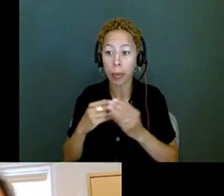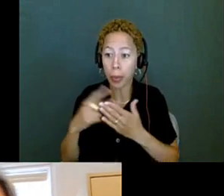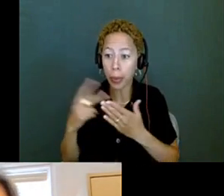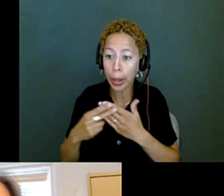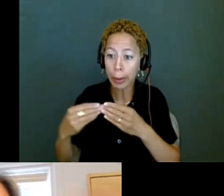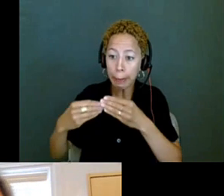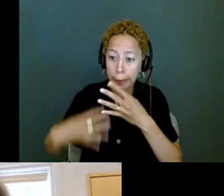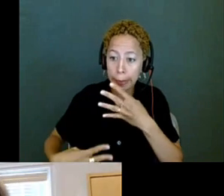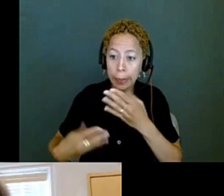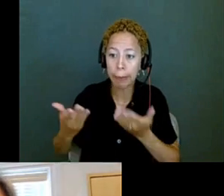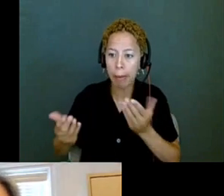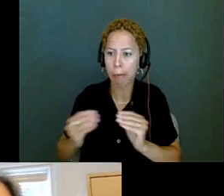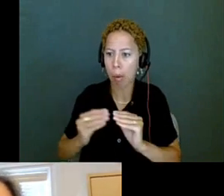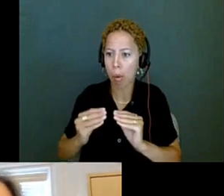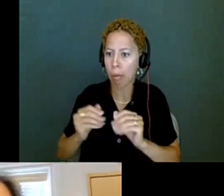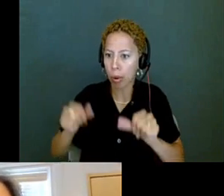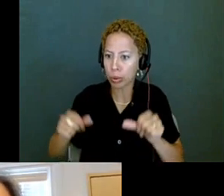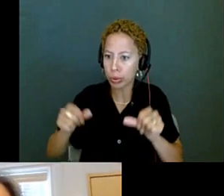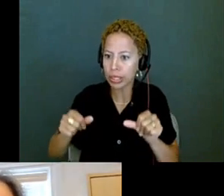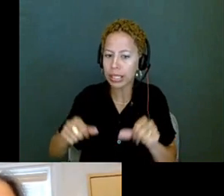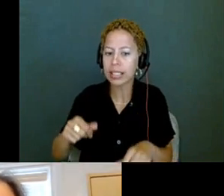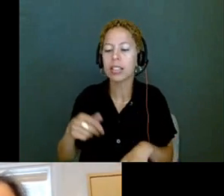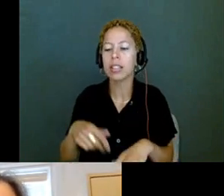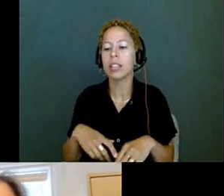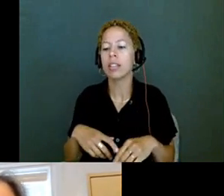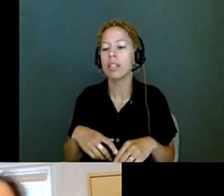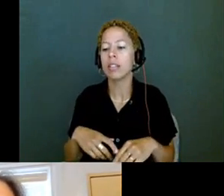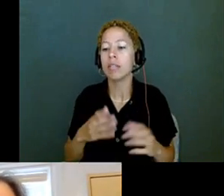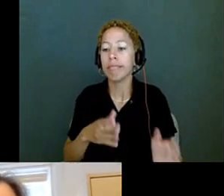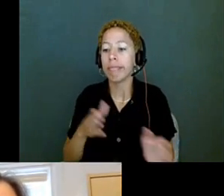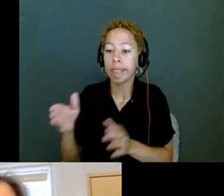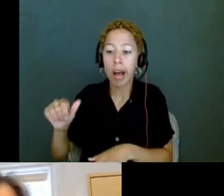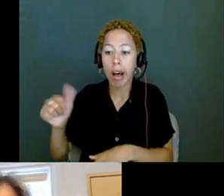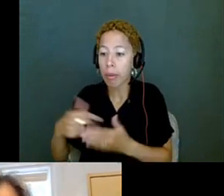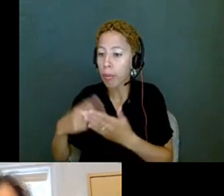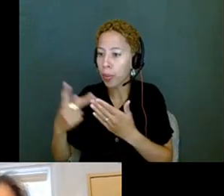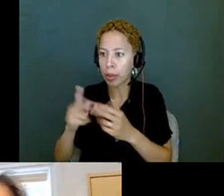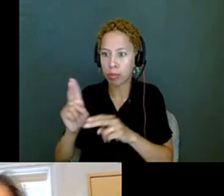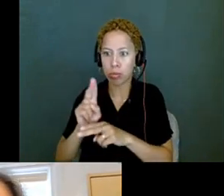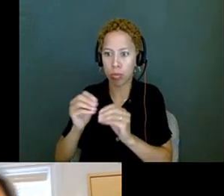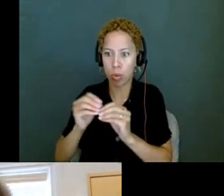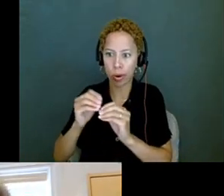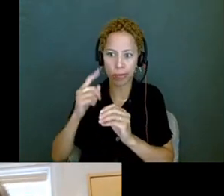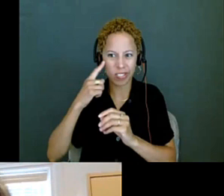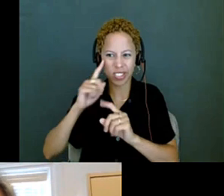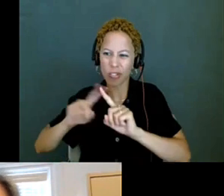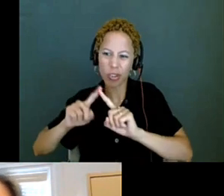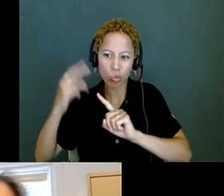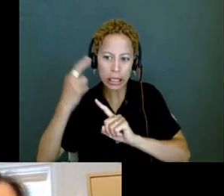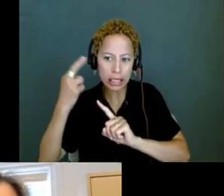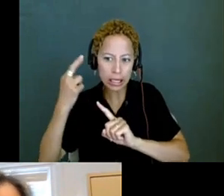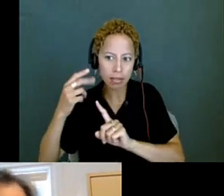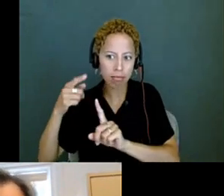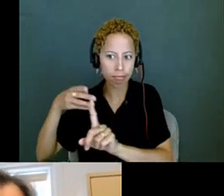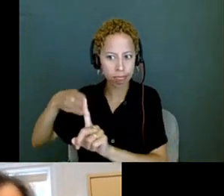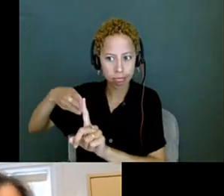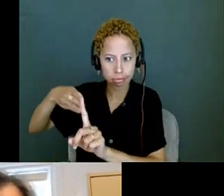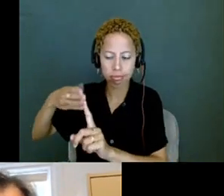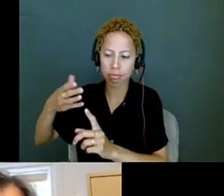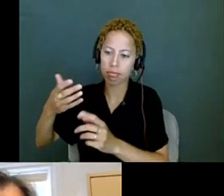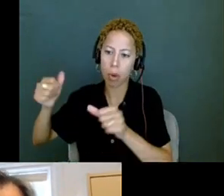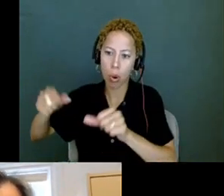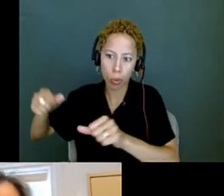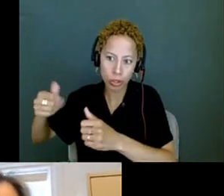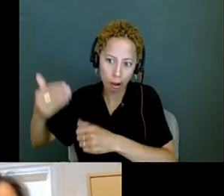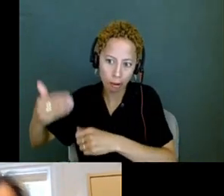might use it more. Other programs who use it for more things might use it an awful lot more. But for us,